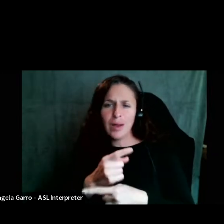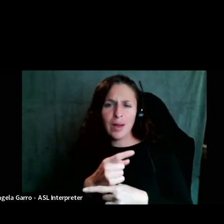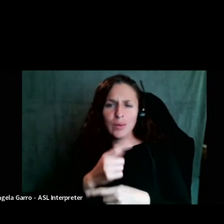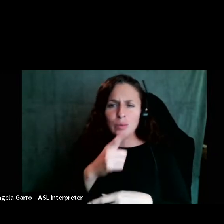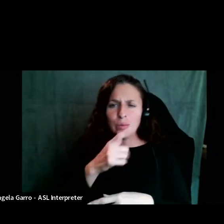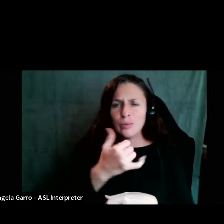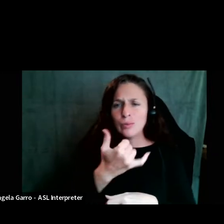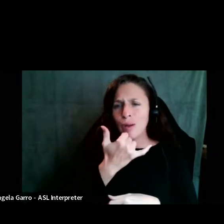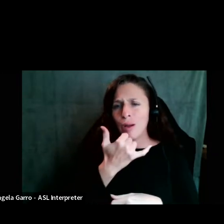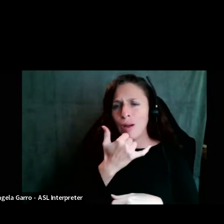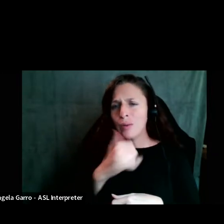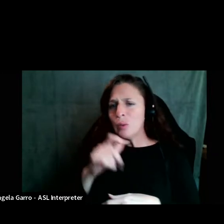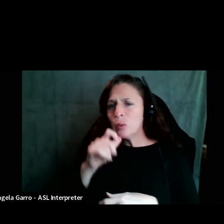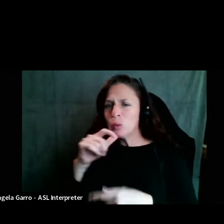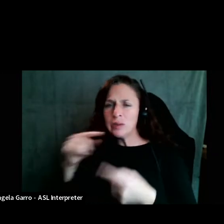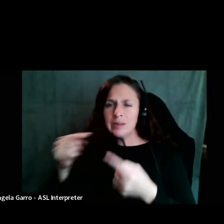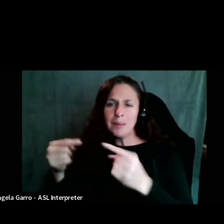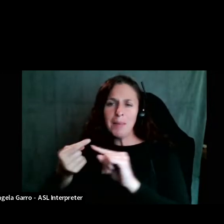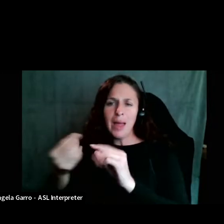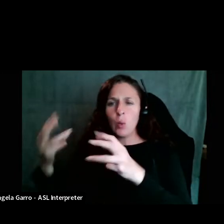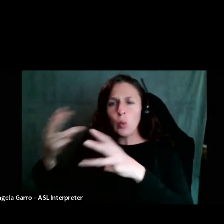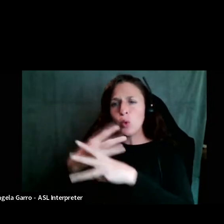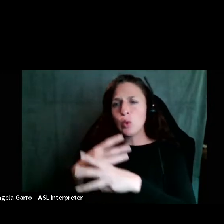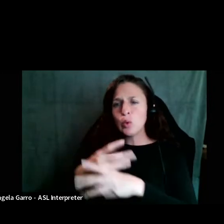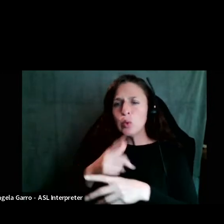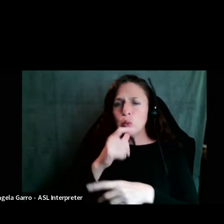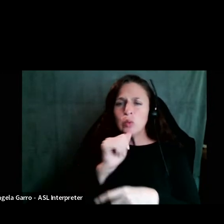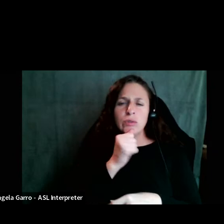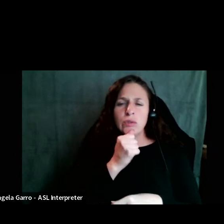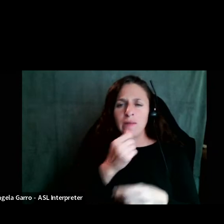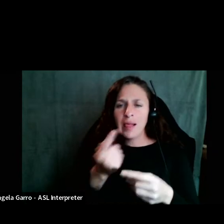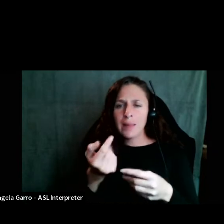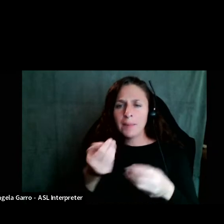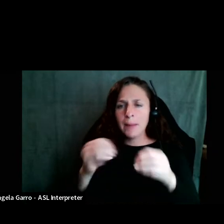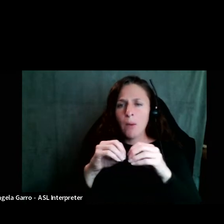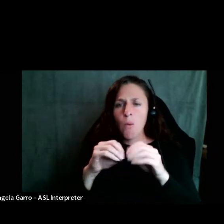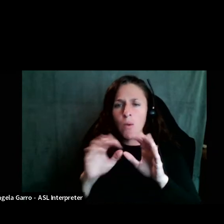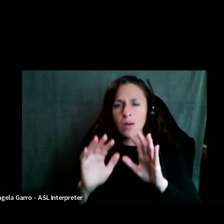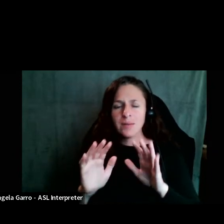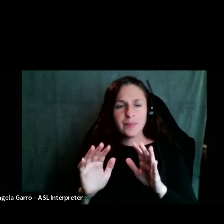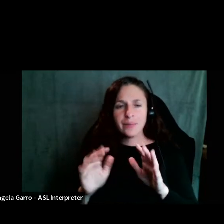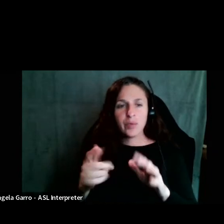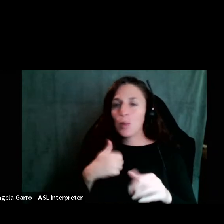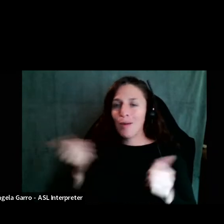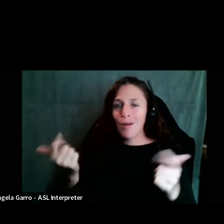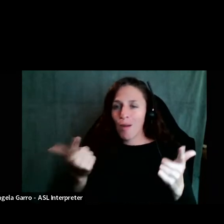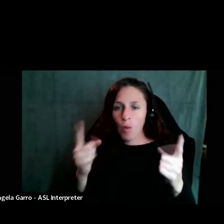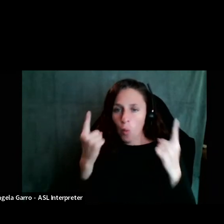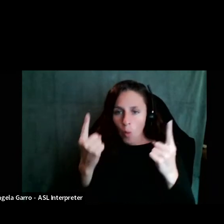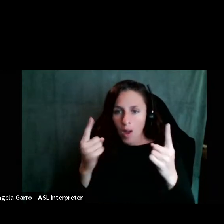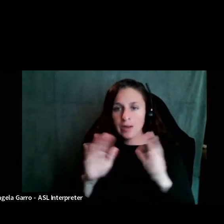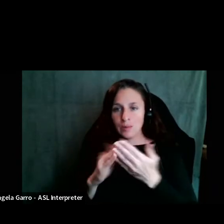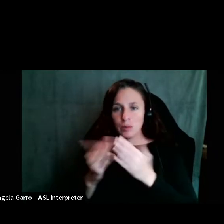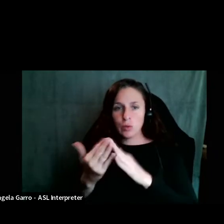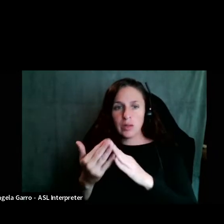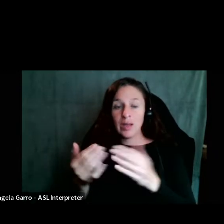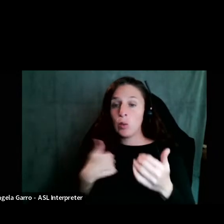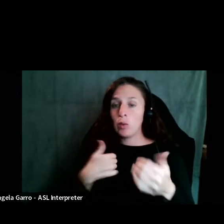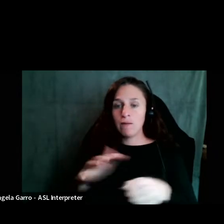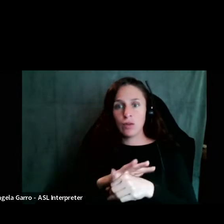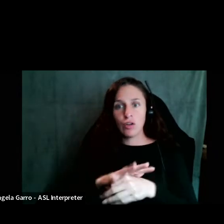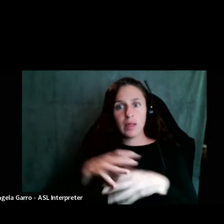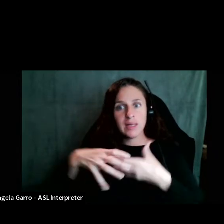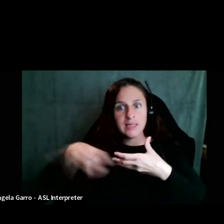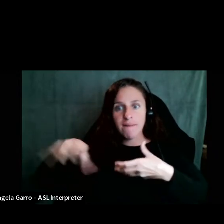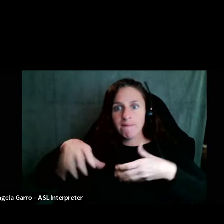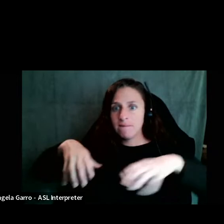who's wrong, whose pain is more, whose suffering is a little more. We were all one community. We are completely divided right now, and